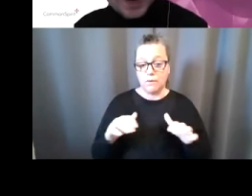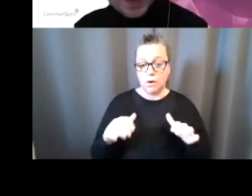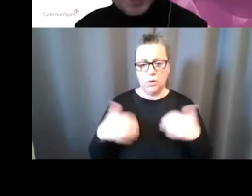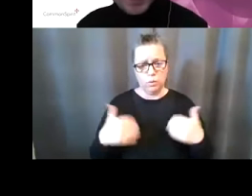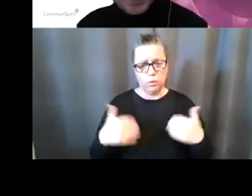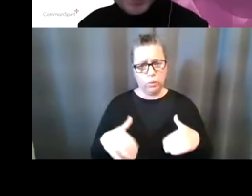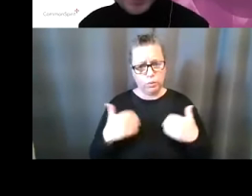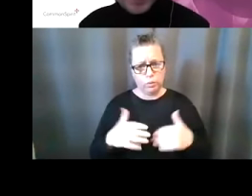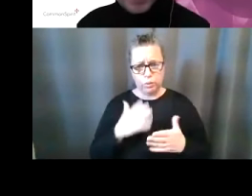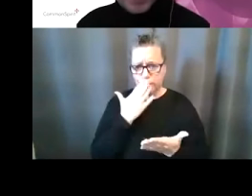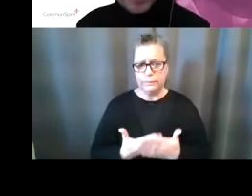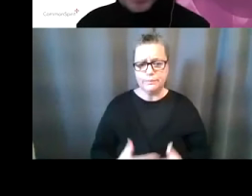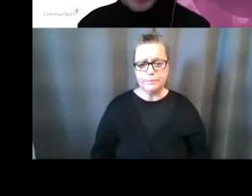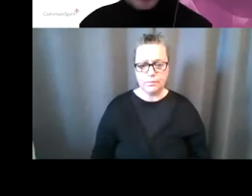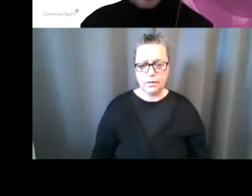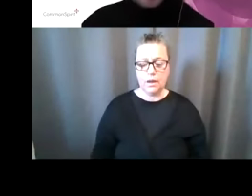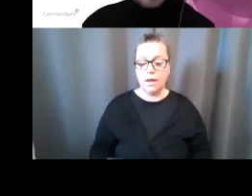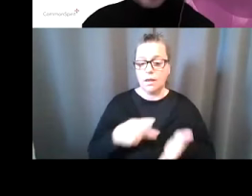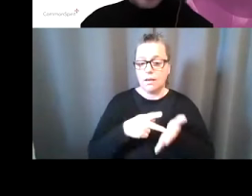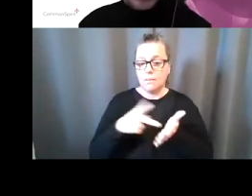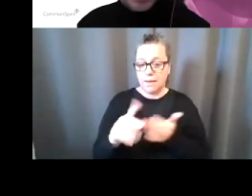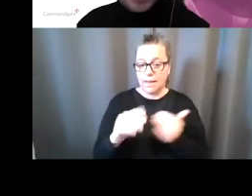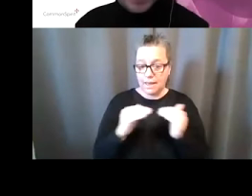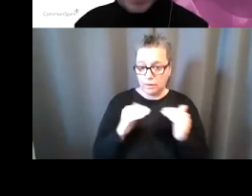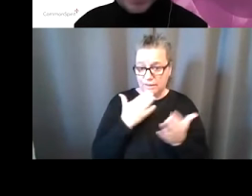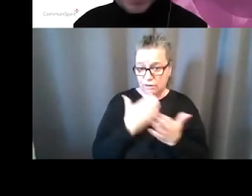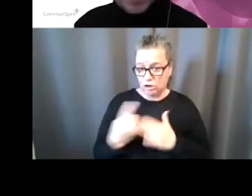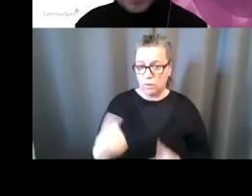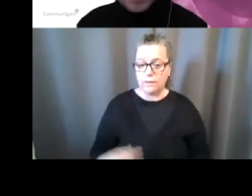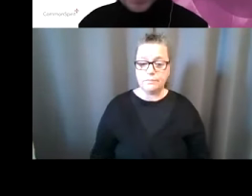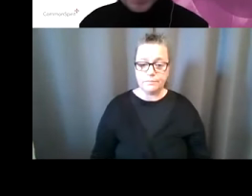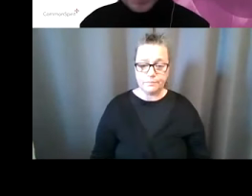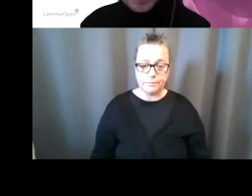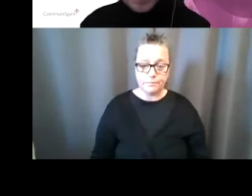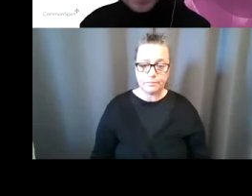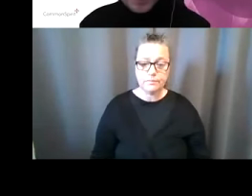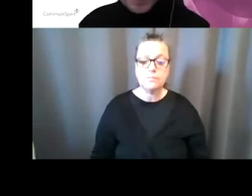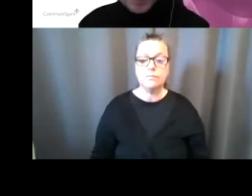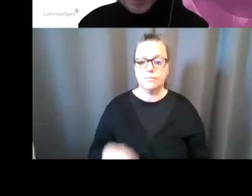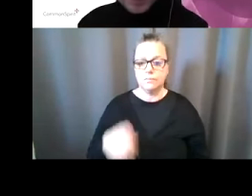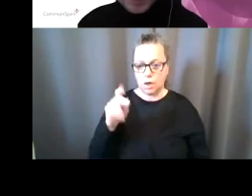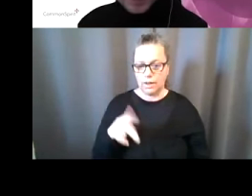excellent. Pay equity, that's a good one. Delivery, okay.